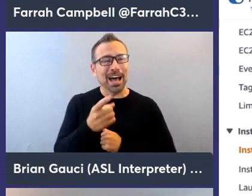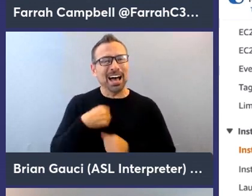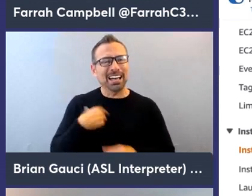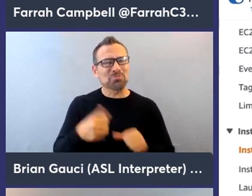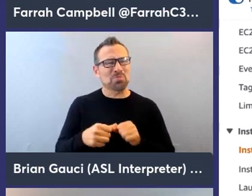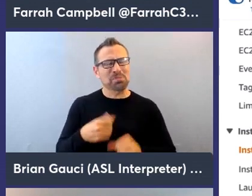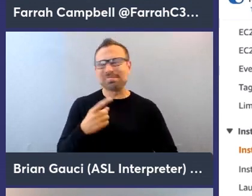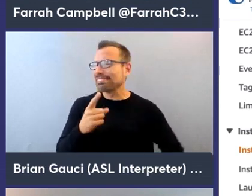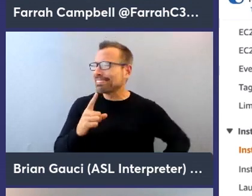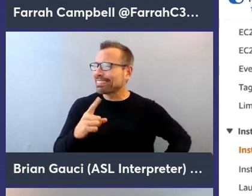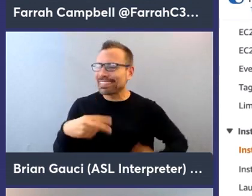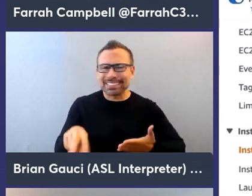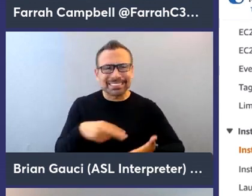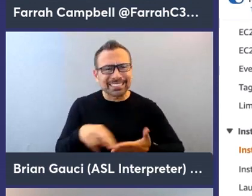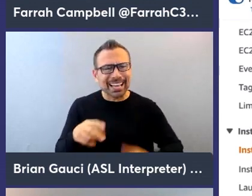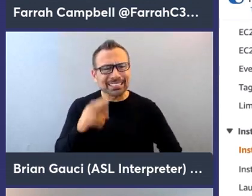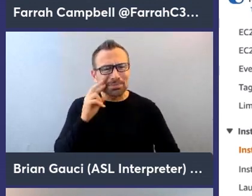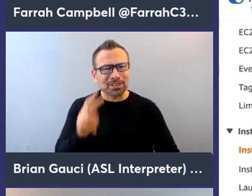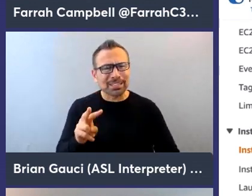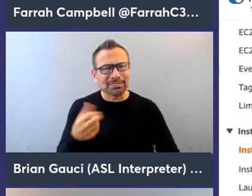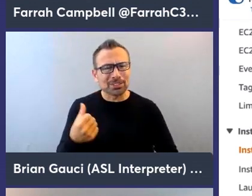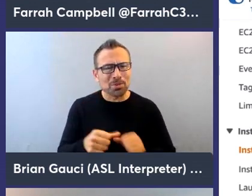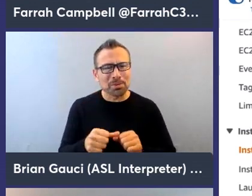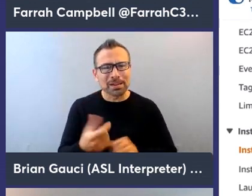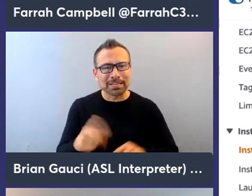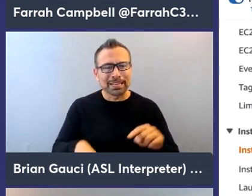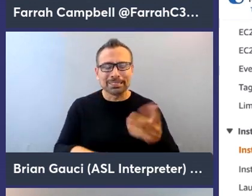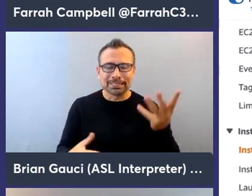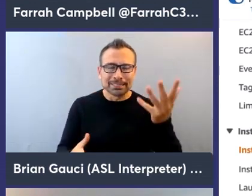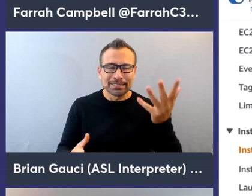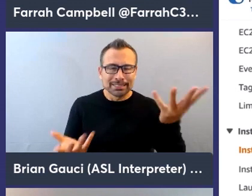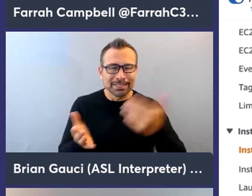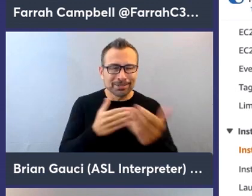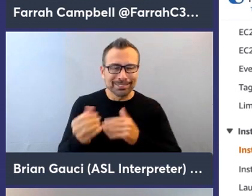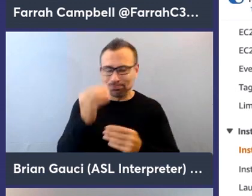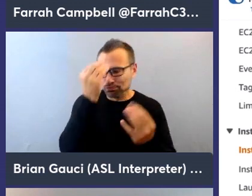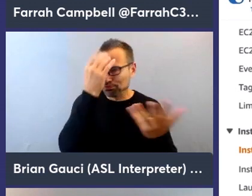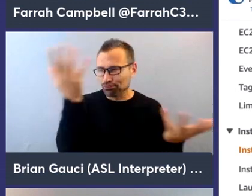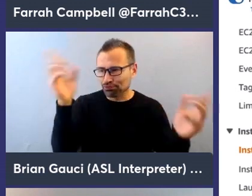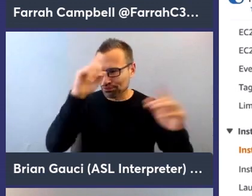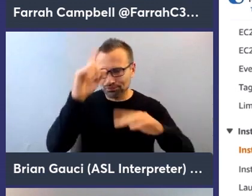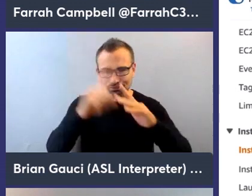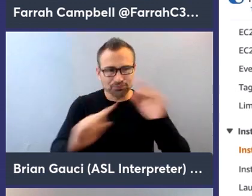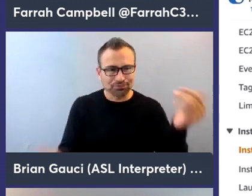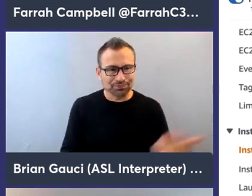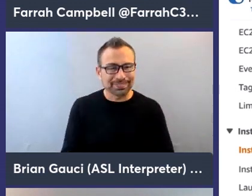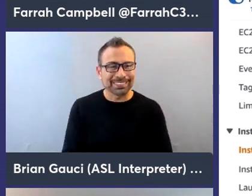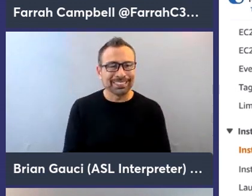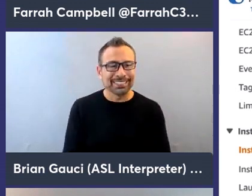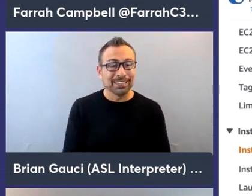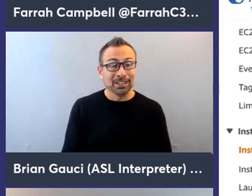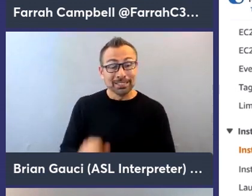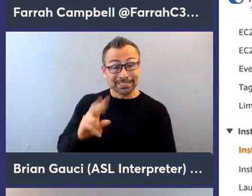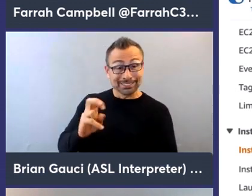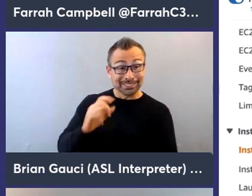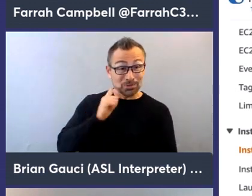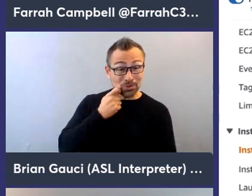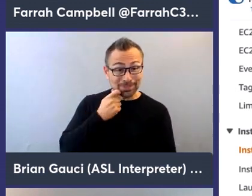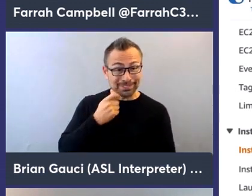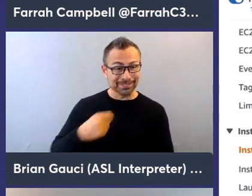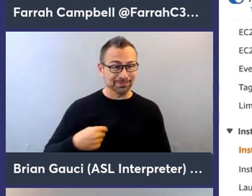it. But I keep getting. I don't remember it. Yeah, this is cool. Cool.